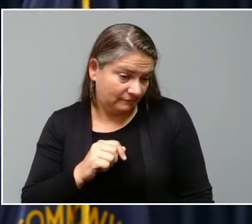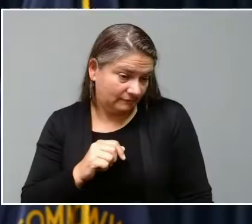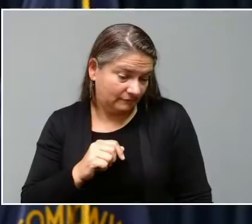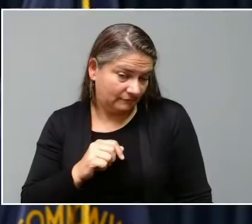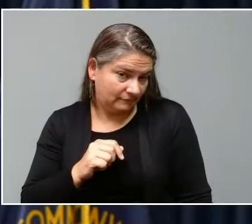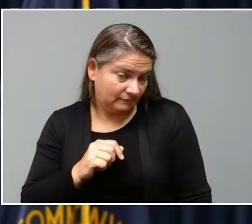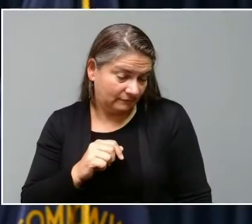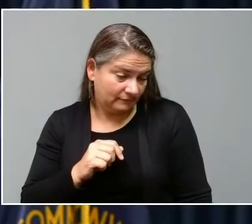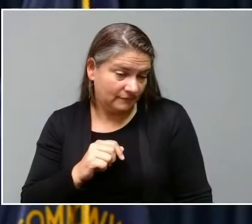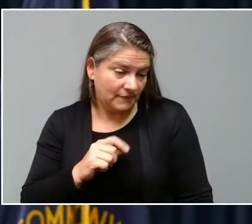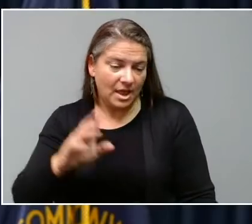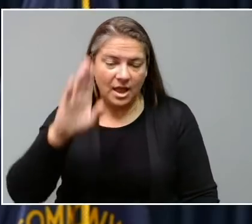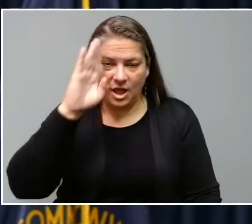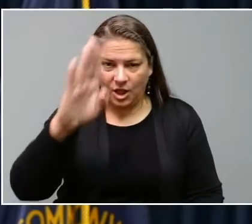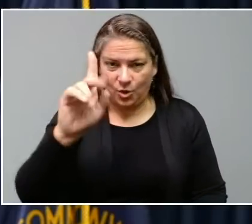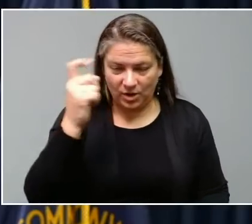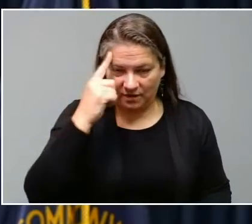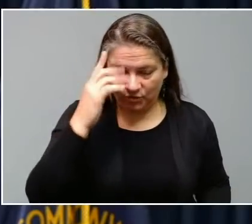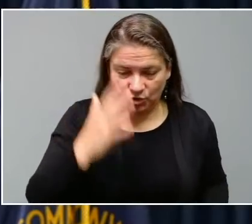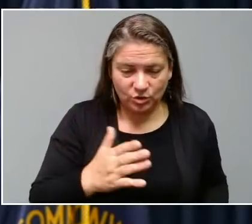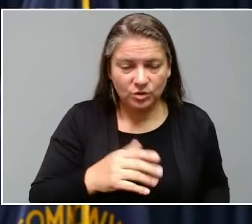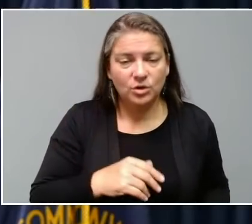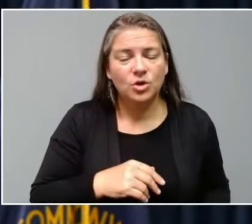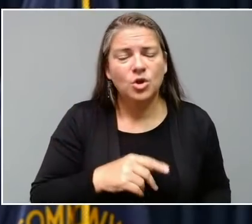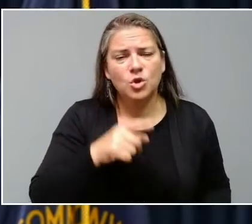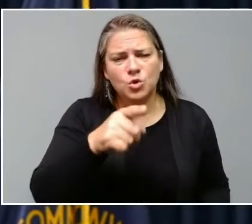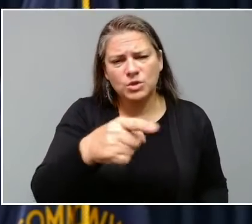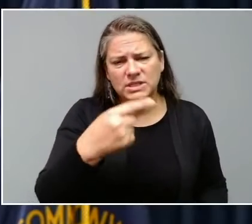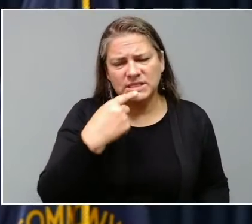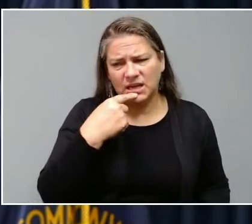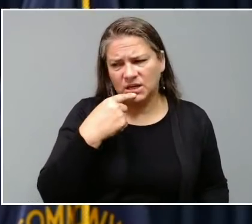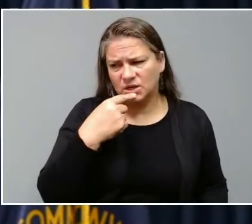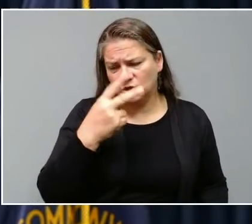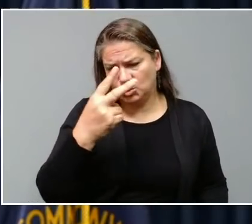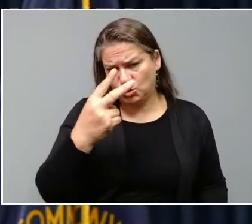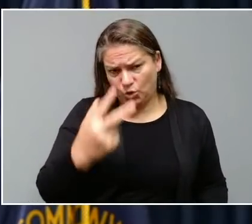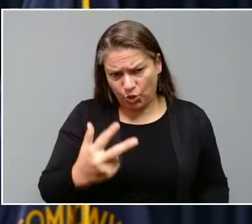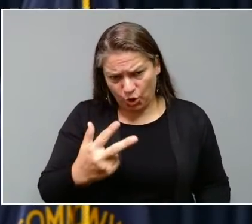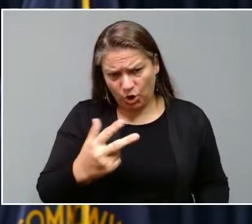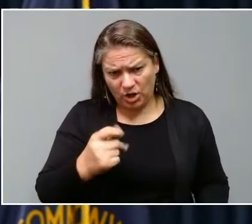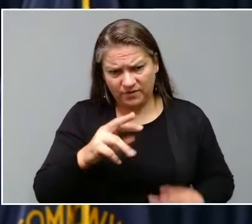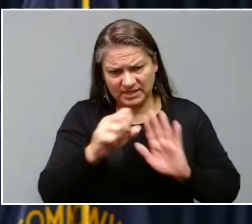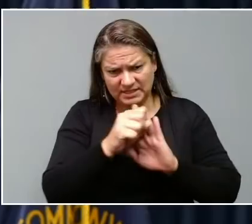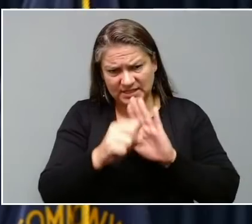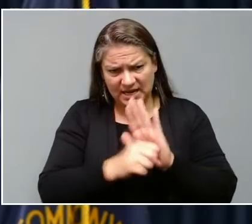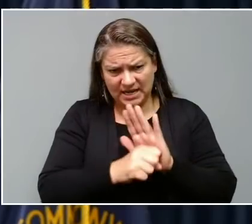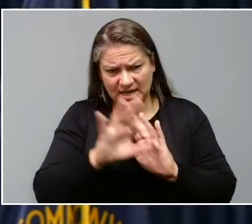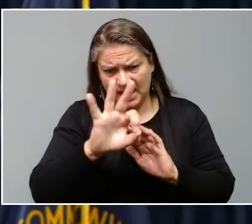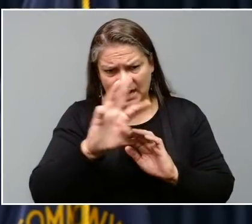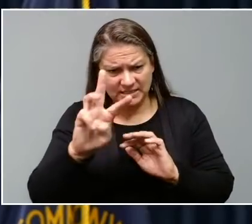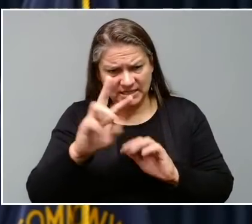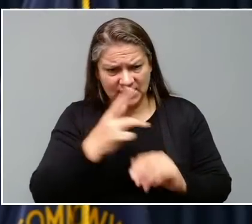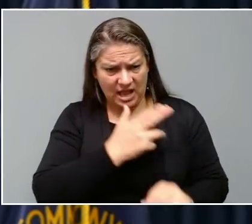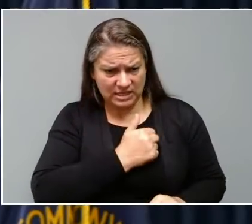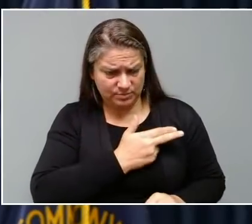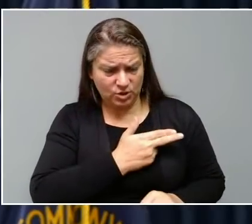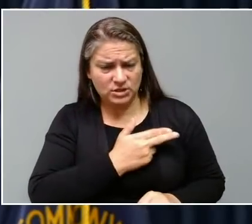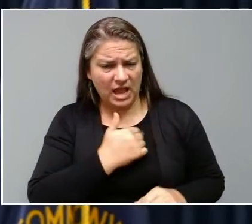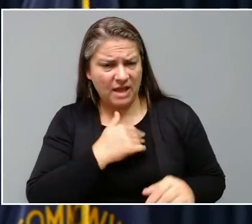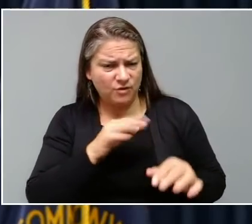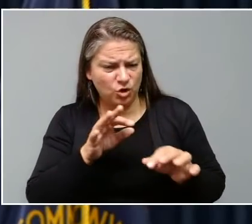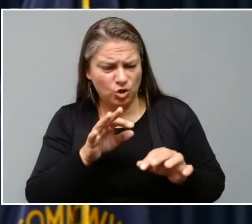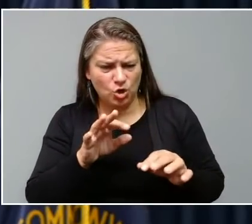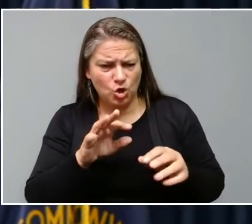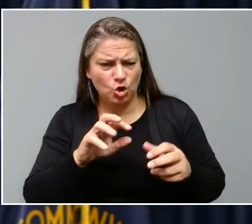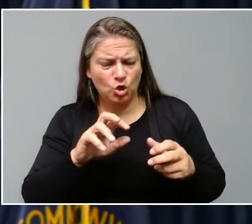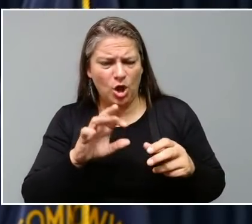Hi, Governor. So you say more than 2/3 of the state's 96 hospitals are experiencing critical staffing